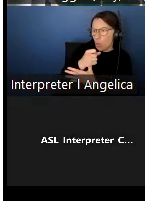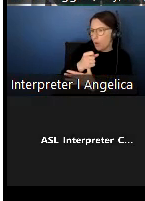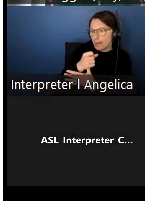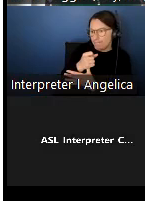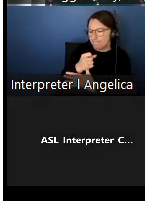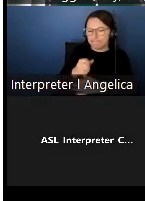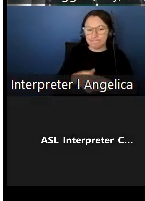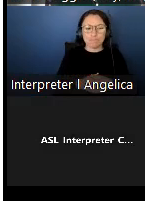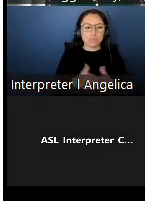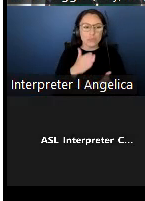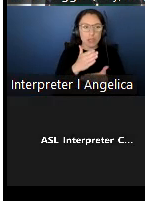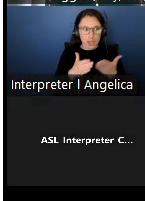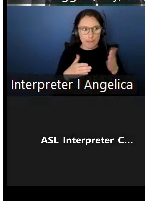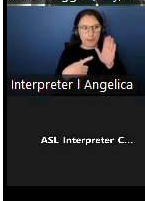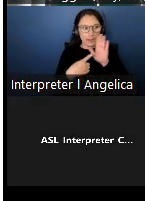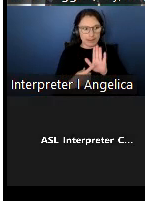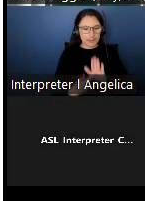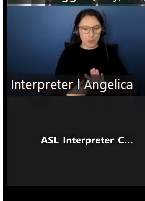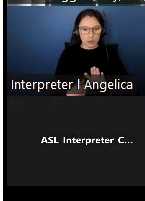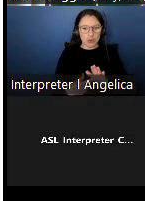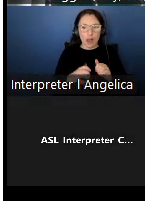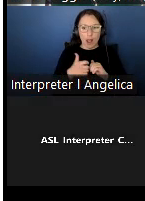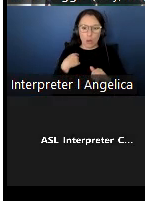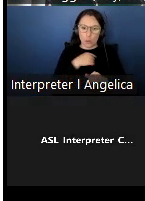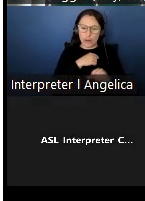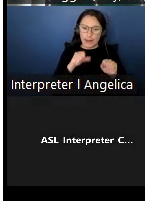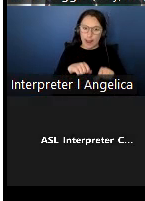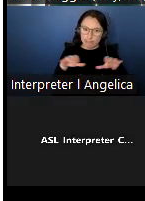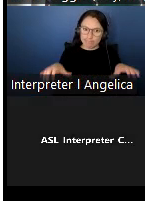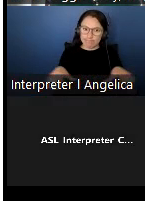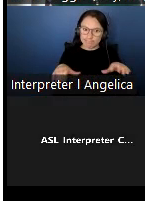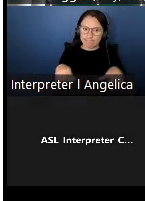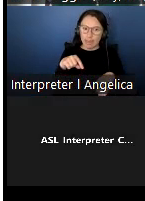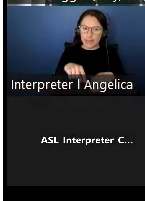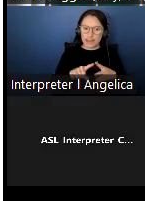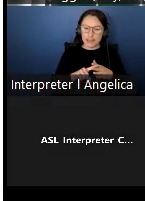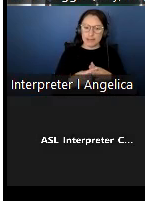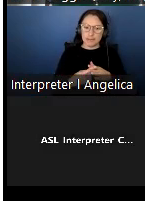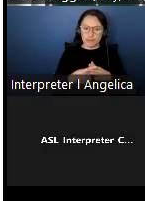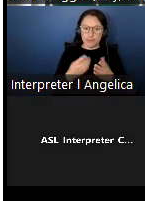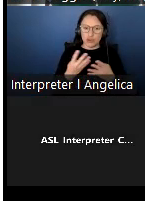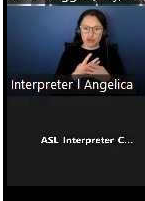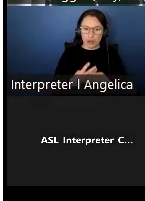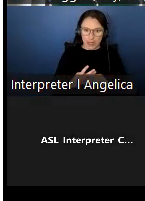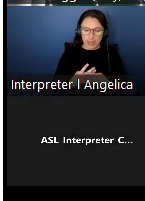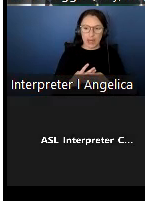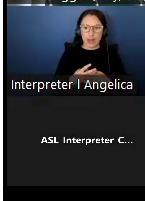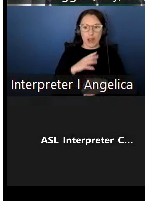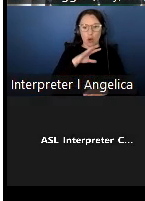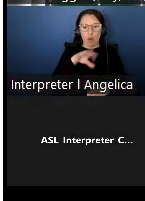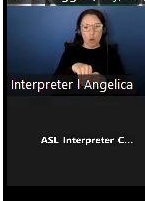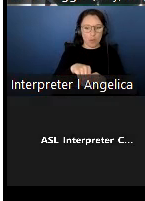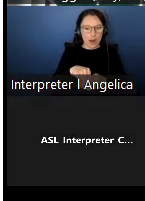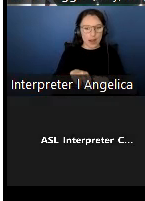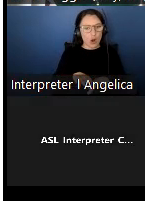of how we can conduct this initial screening is incorporating open-ended questions,